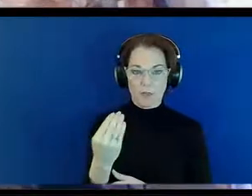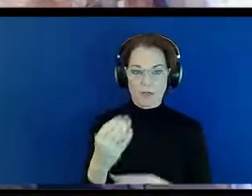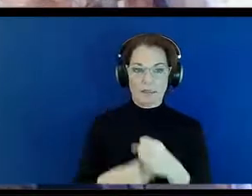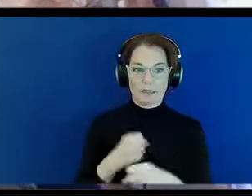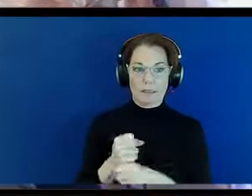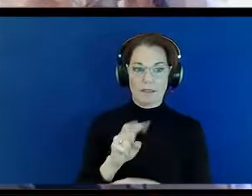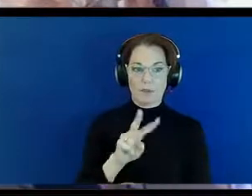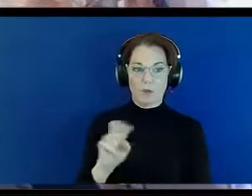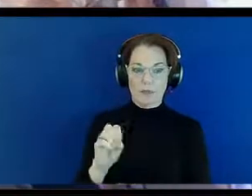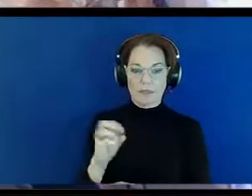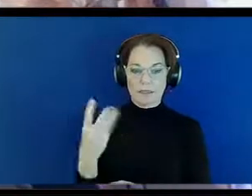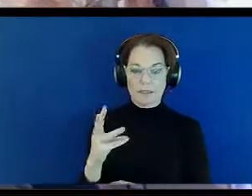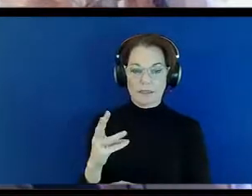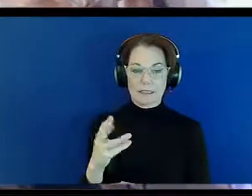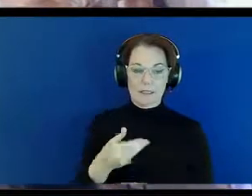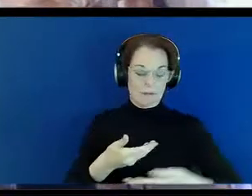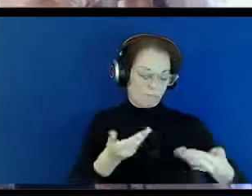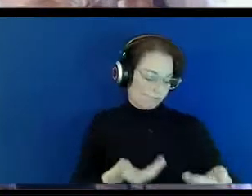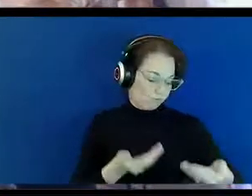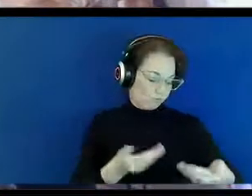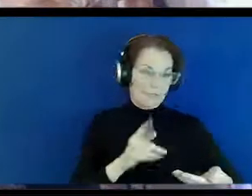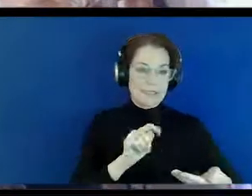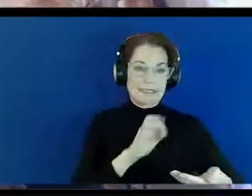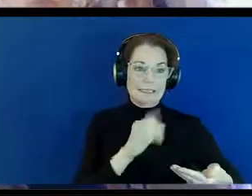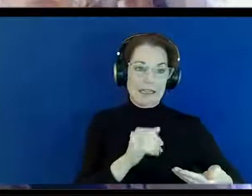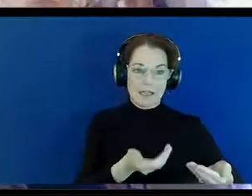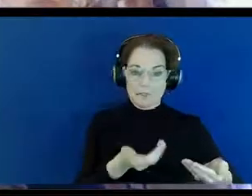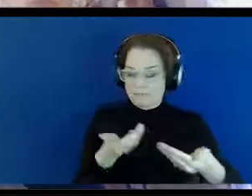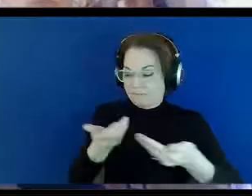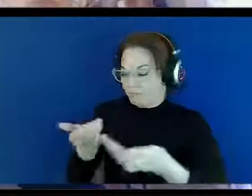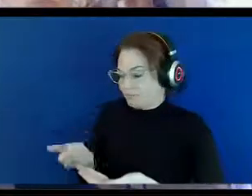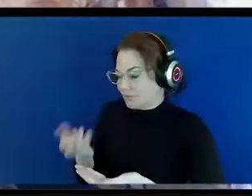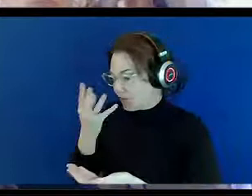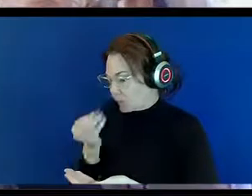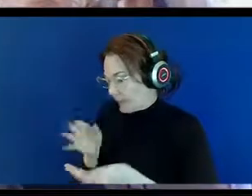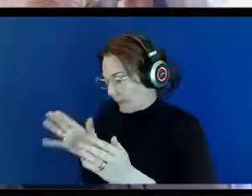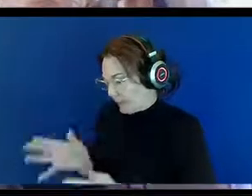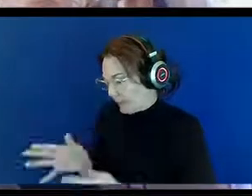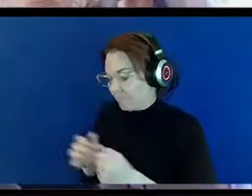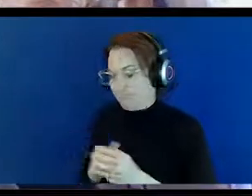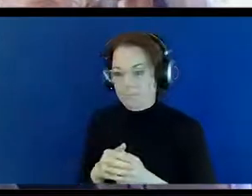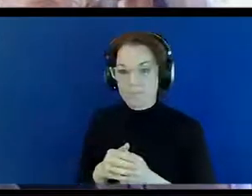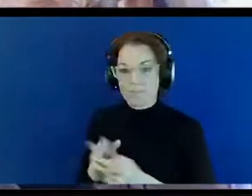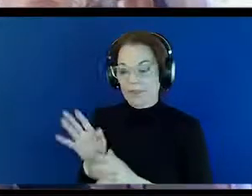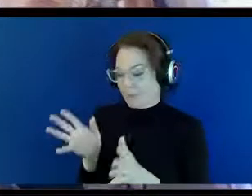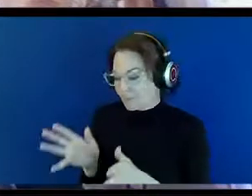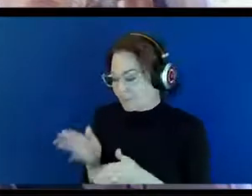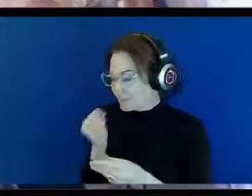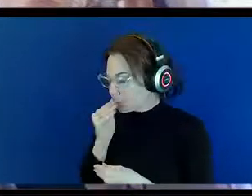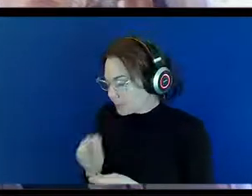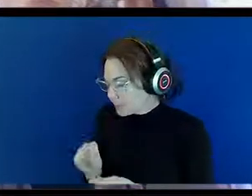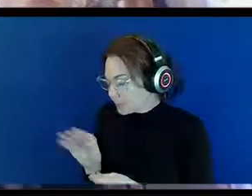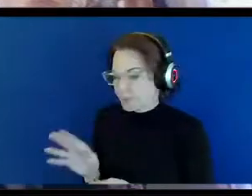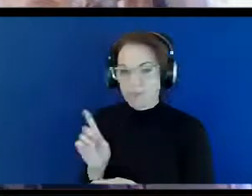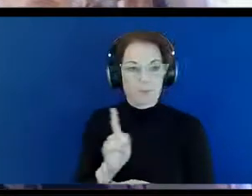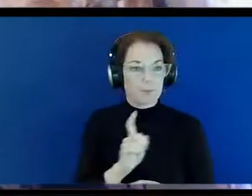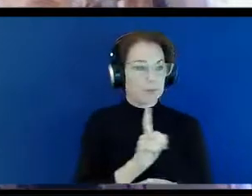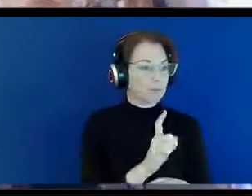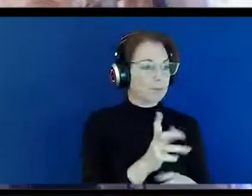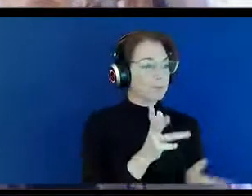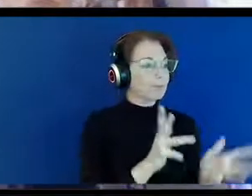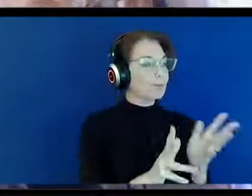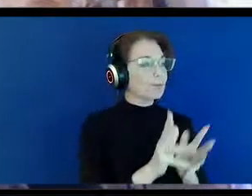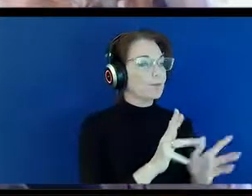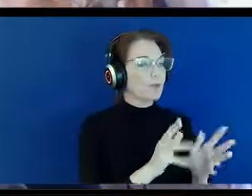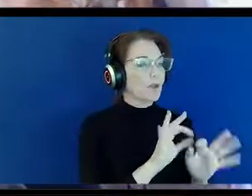2016, I put Teddy down for a nap while the rest of our family went about our quiet Sunday afternoon. I was